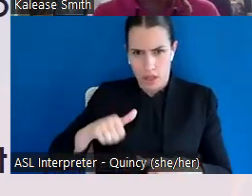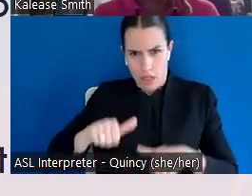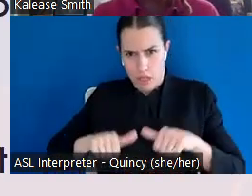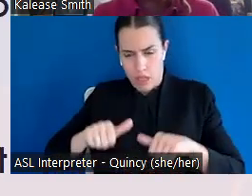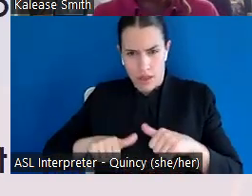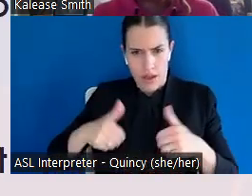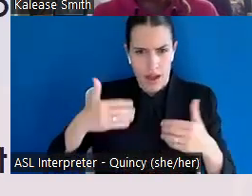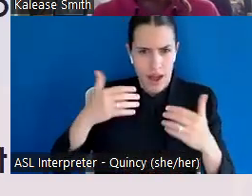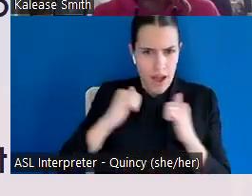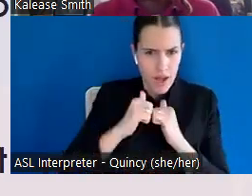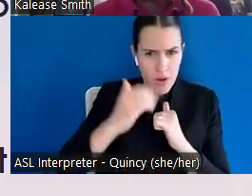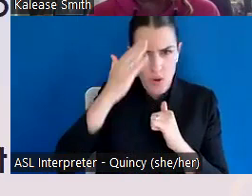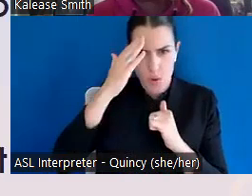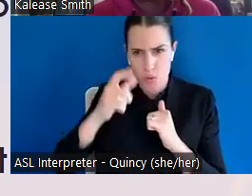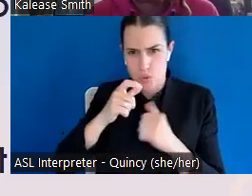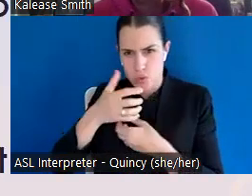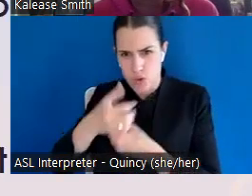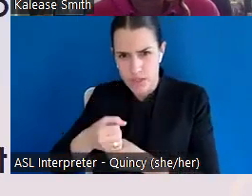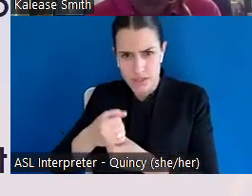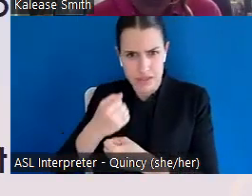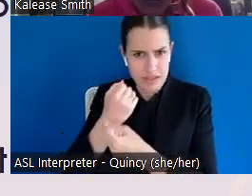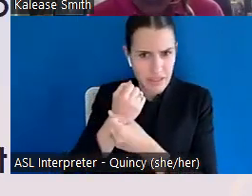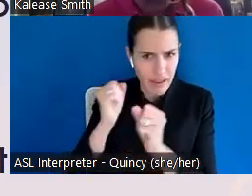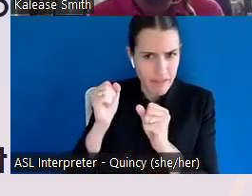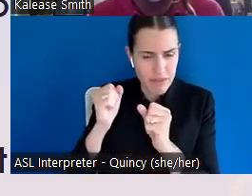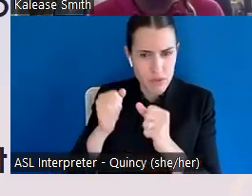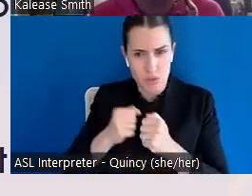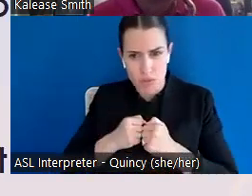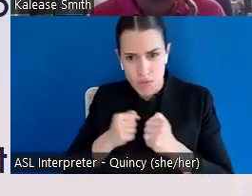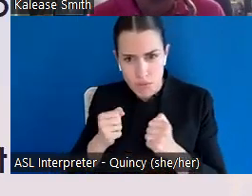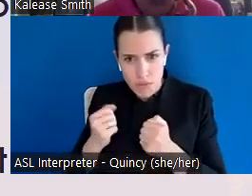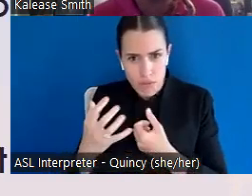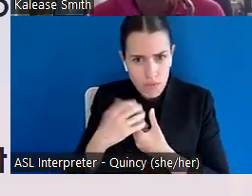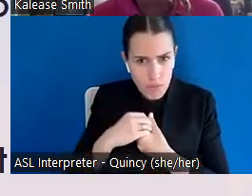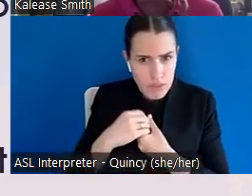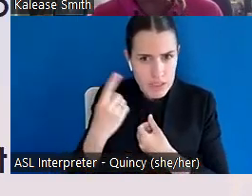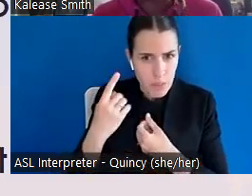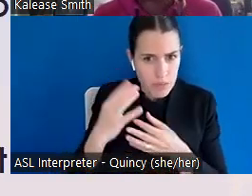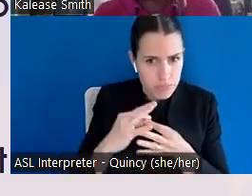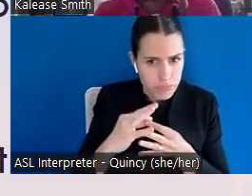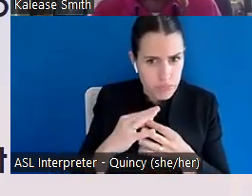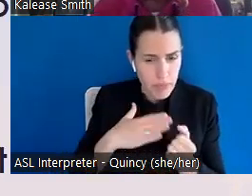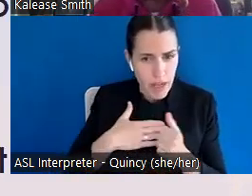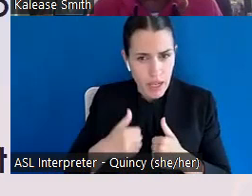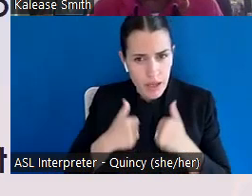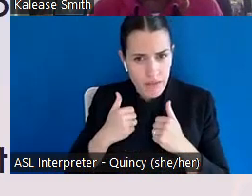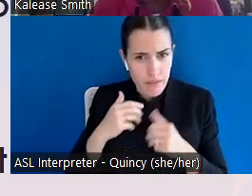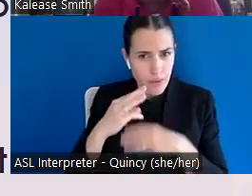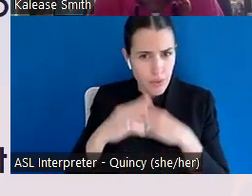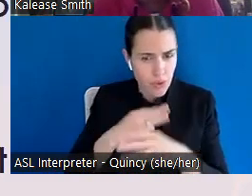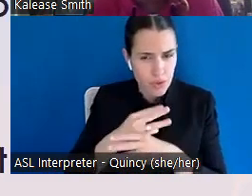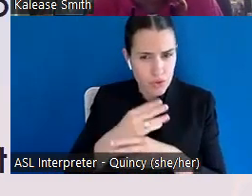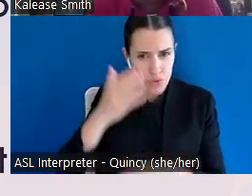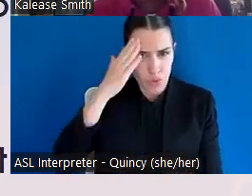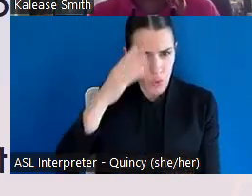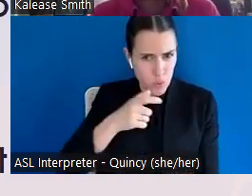How do I know if it's safe to let somebody in to my life, into my world, to know my